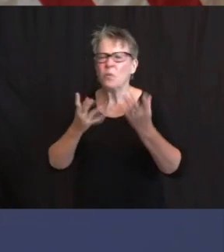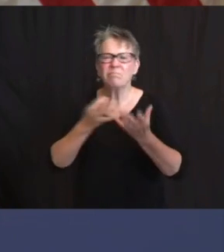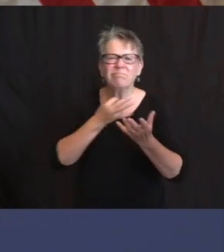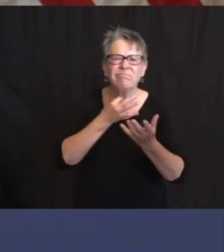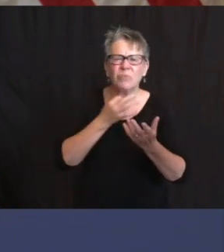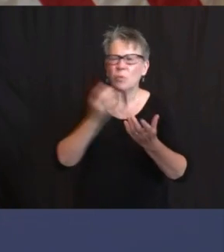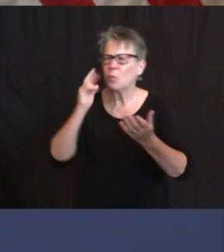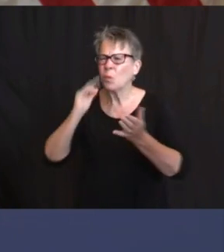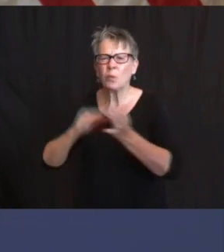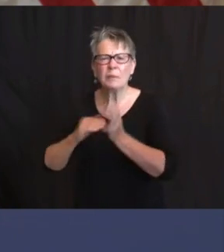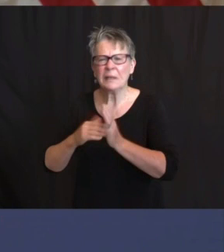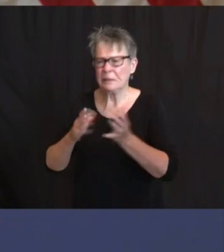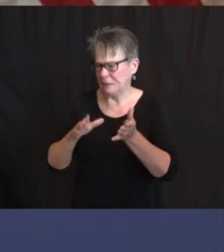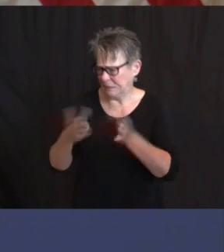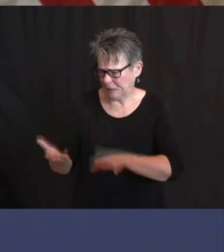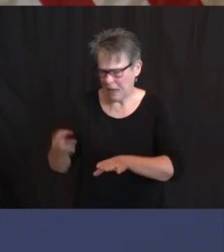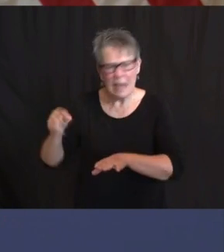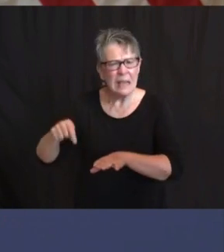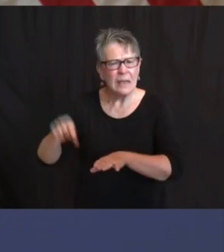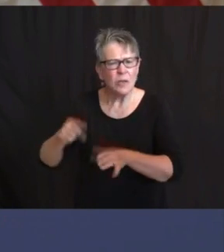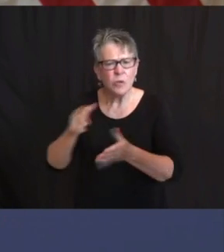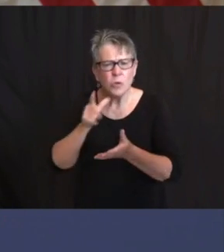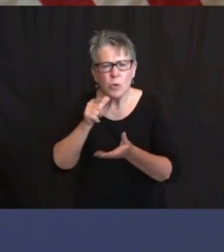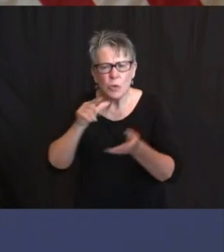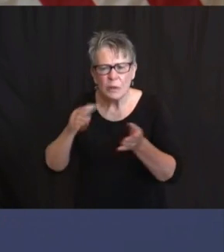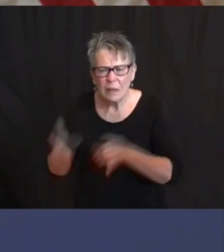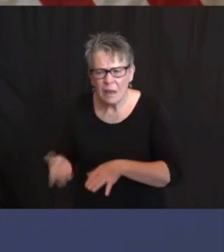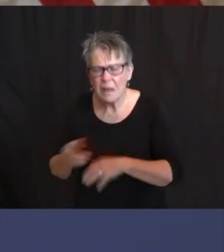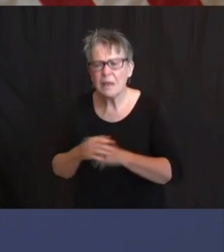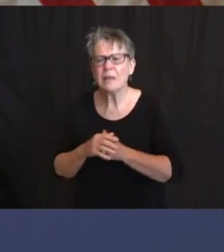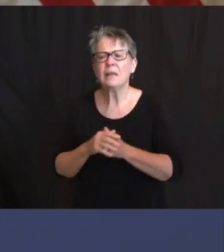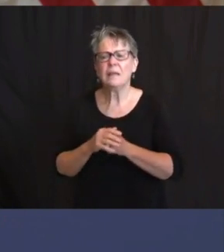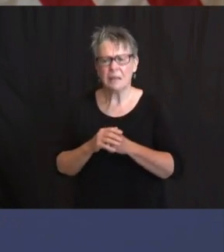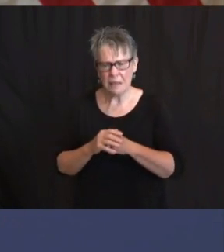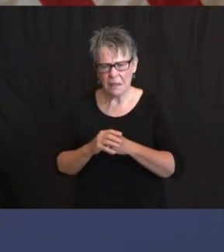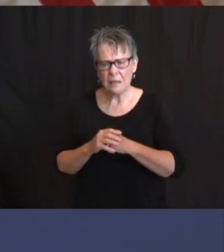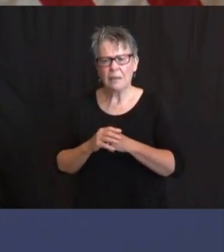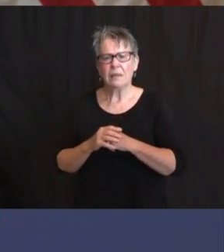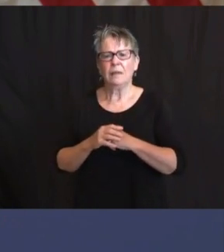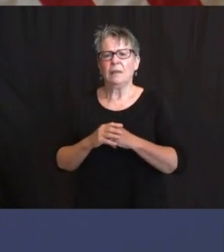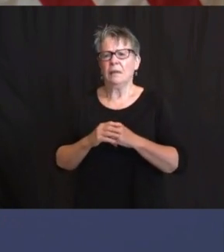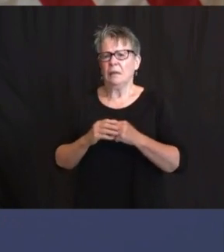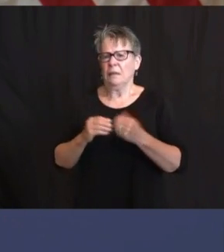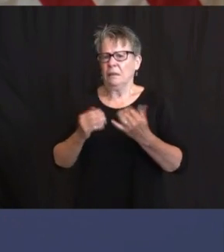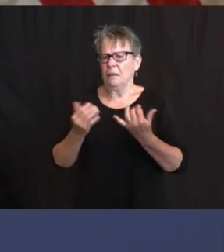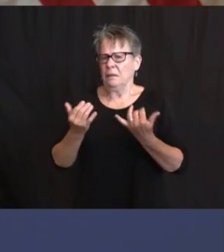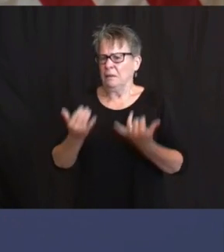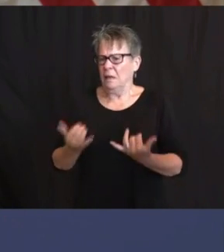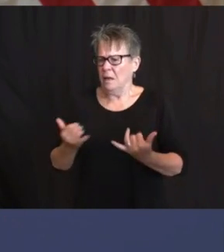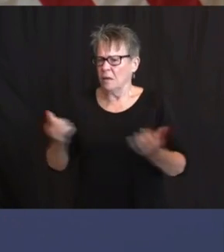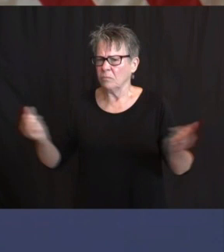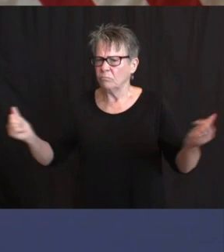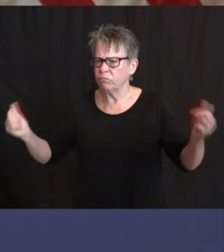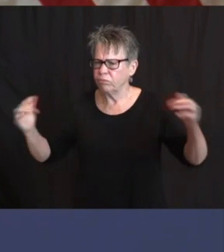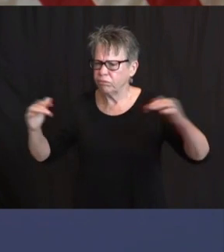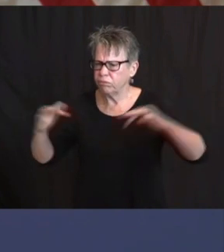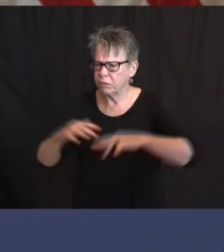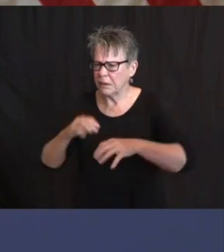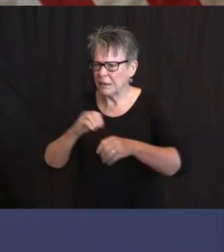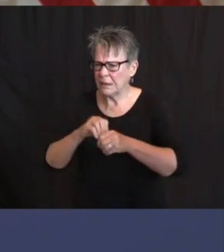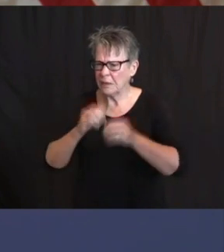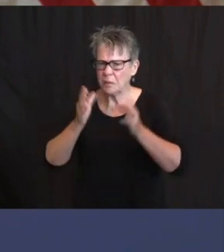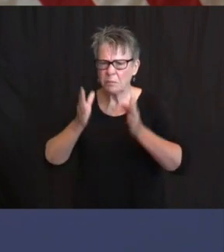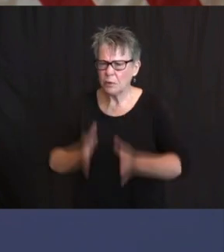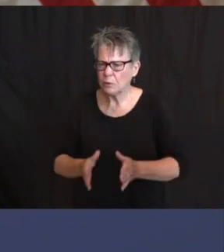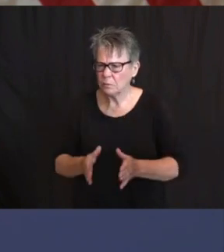stage 2, but limited to instances where there are labs or clinical rotations, as long as those are